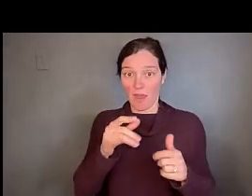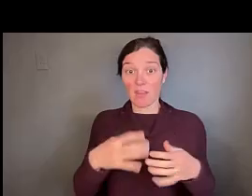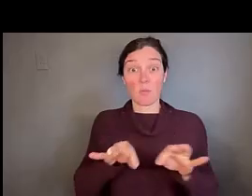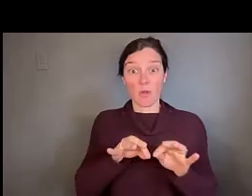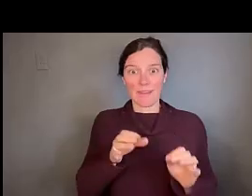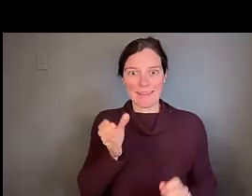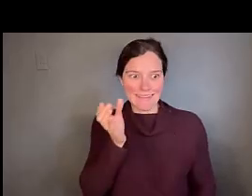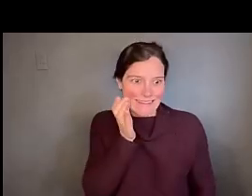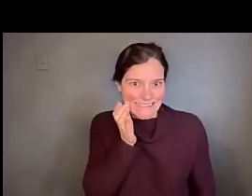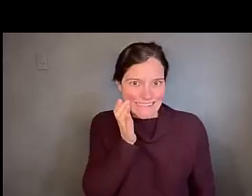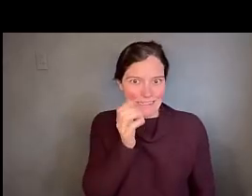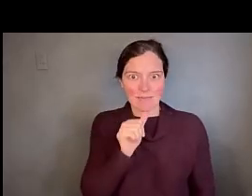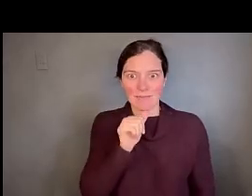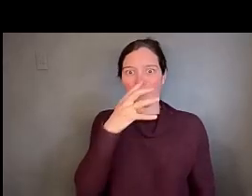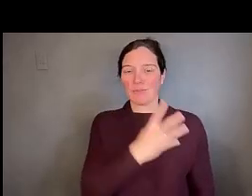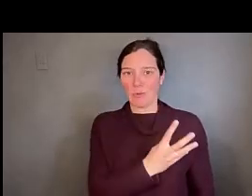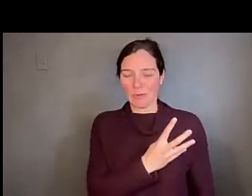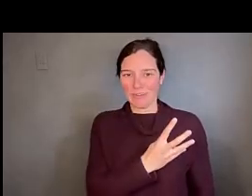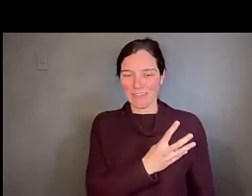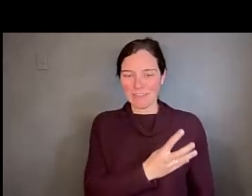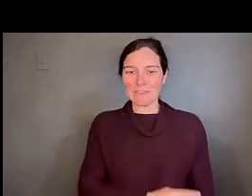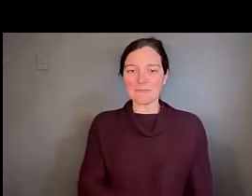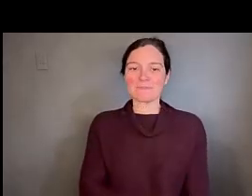listening to it and responding.